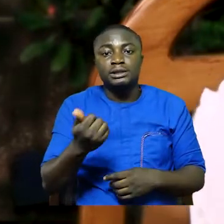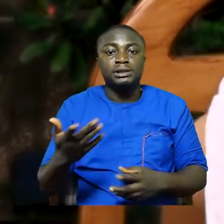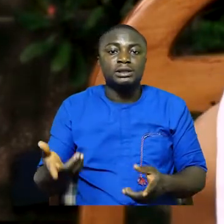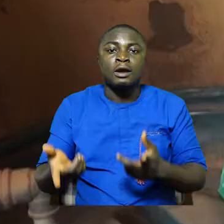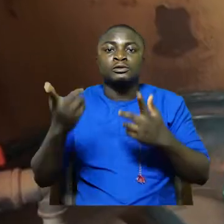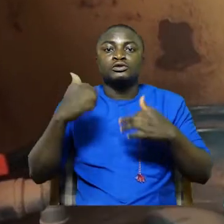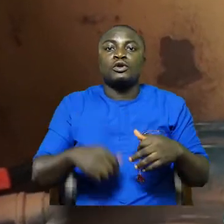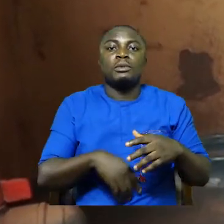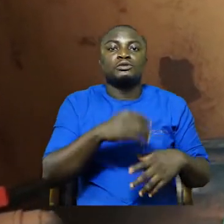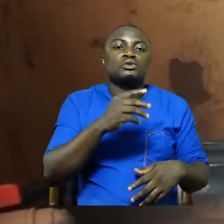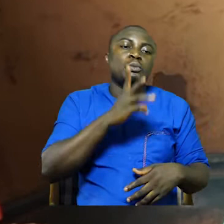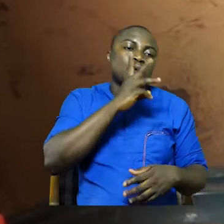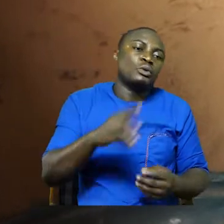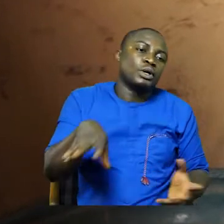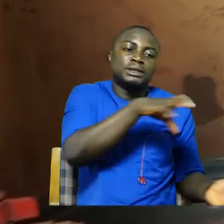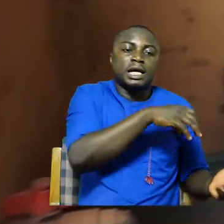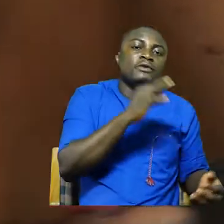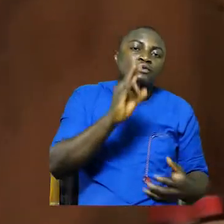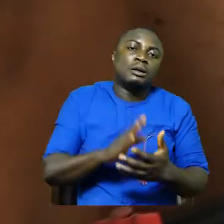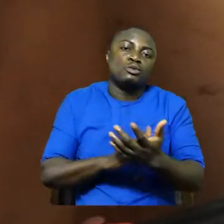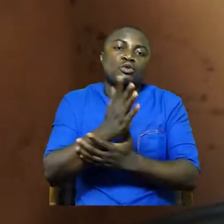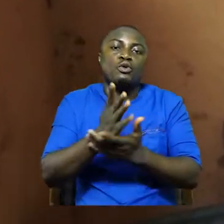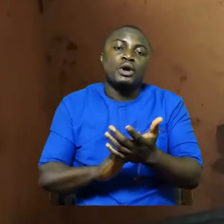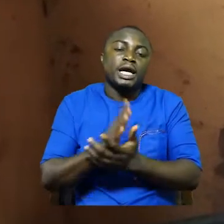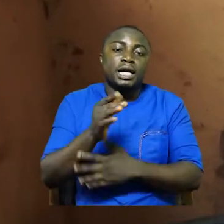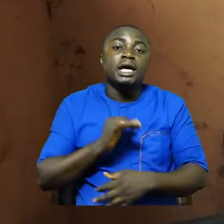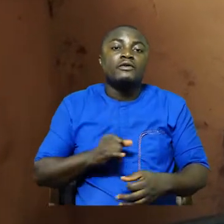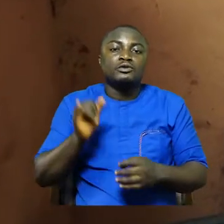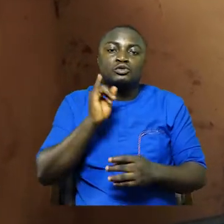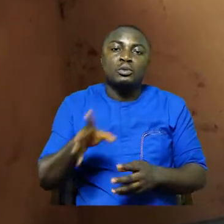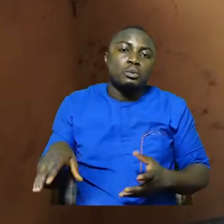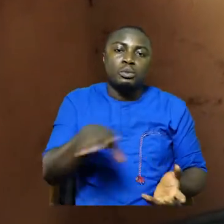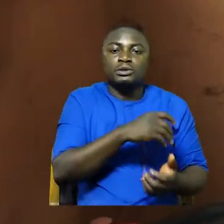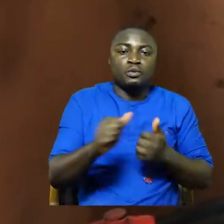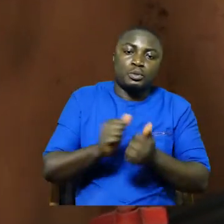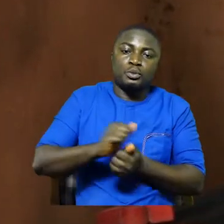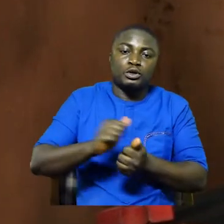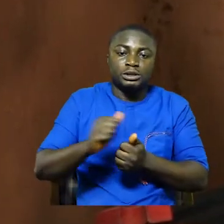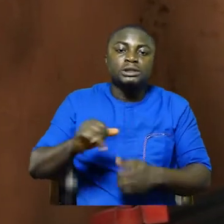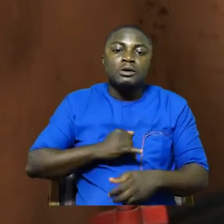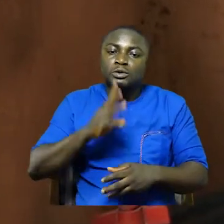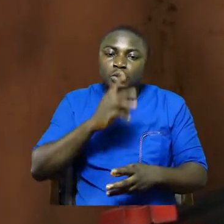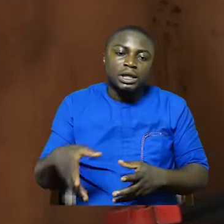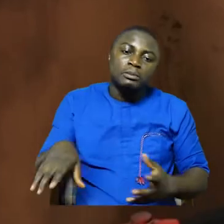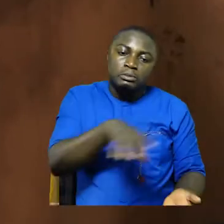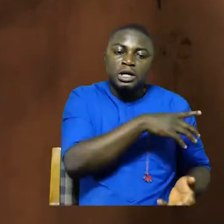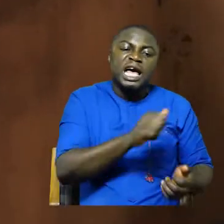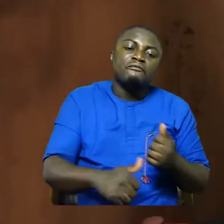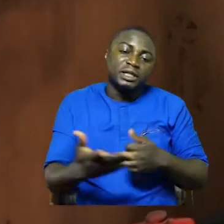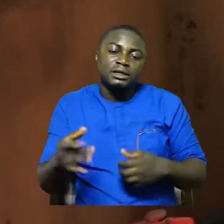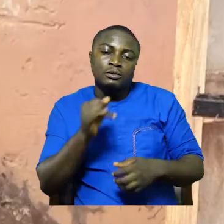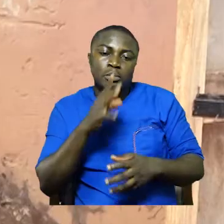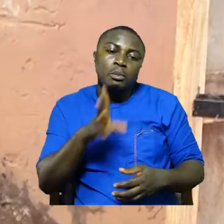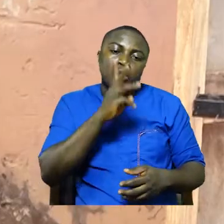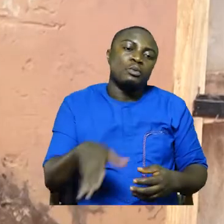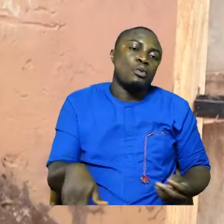do anything, I have to come outside and pour water. If I'm cooking in the kitchen, I'll have to come out and pour water. If I'm washing, I have to come out and pour water.